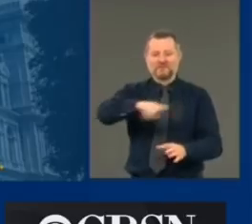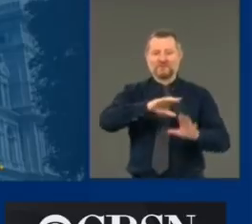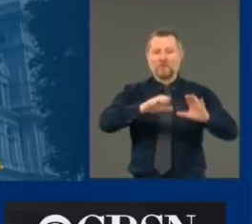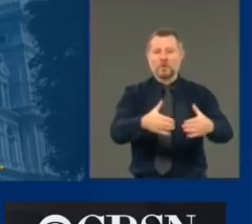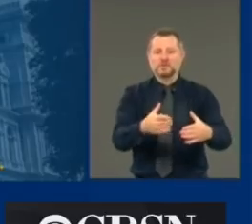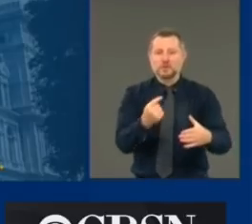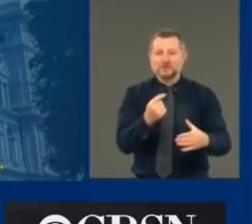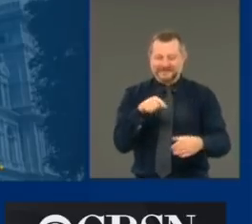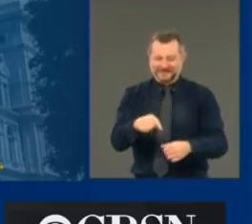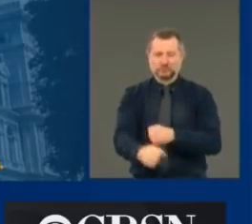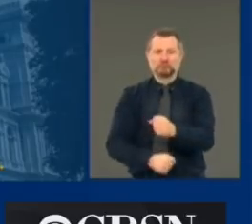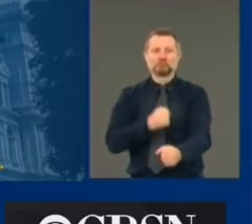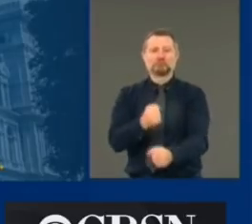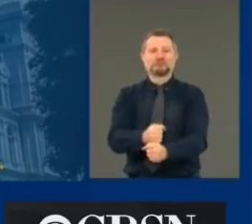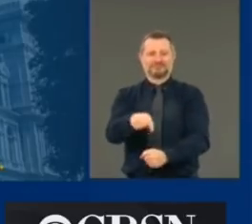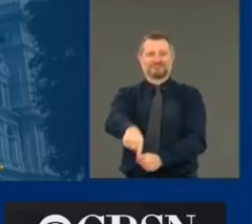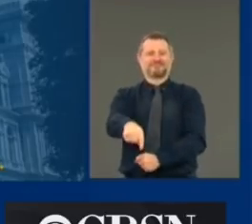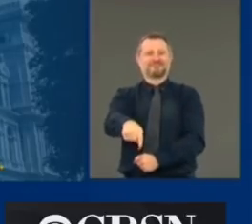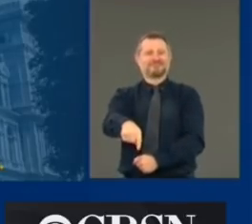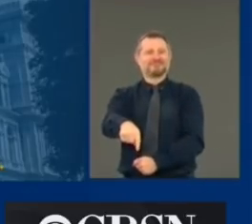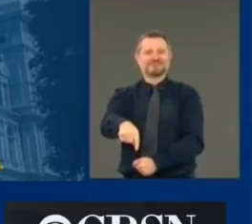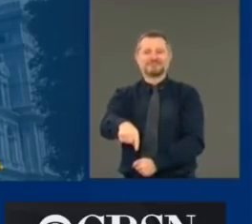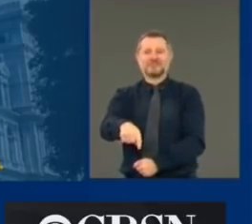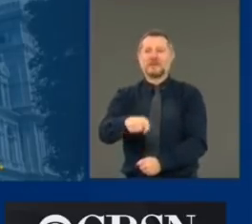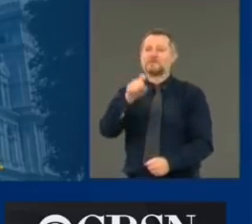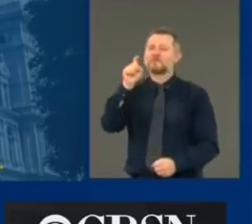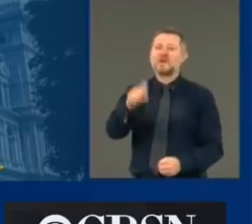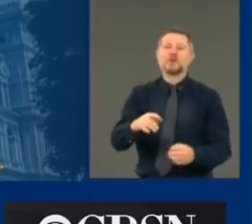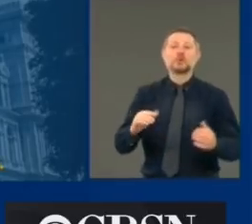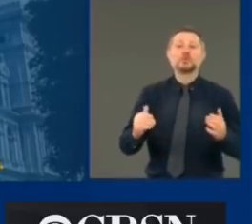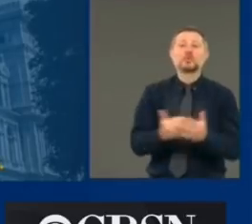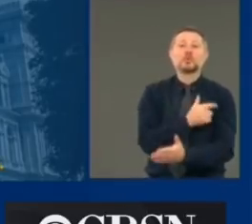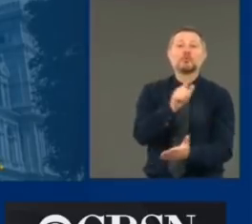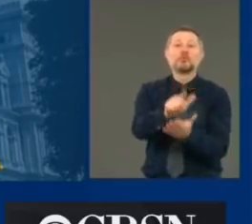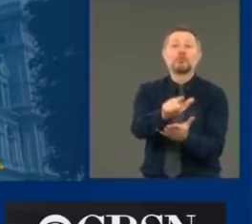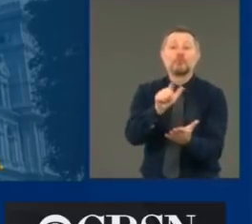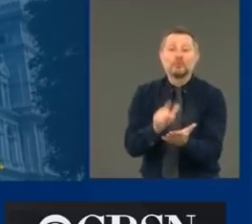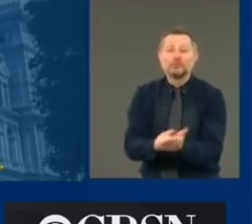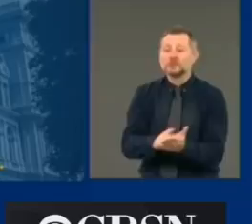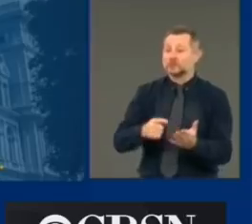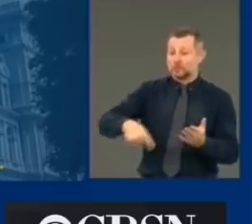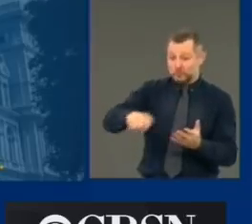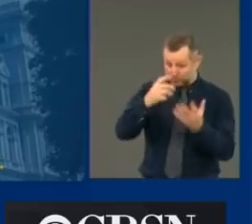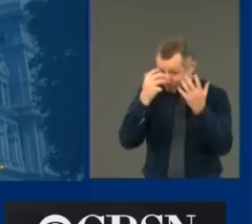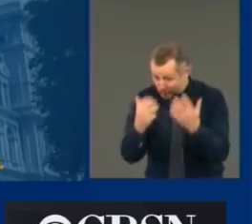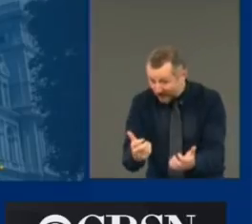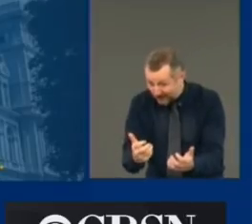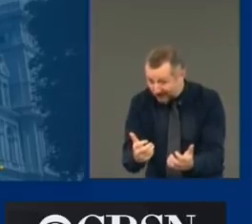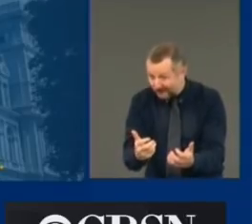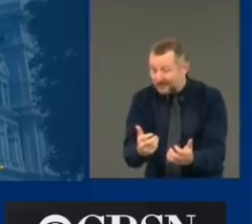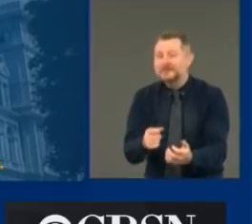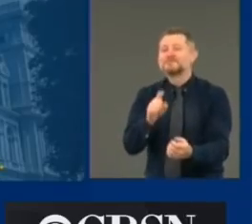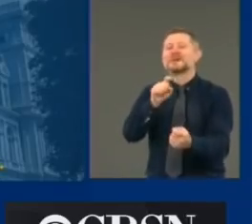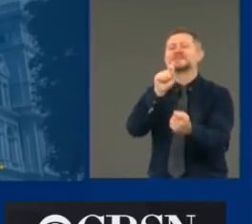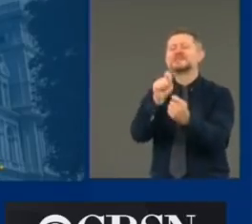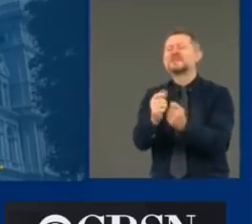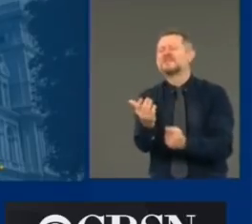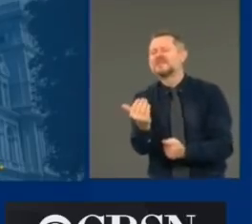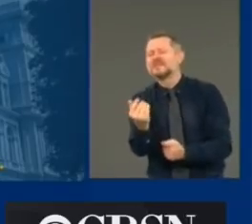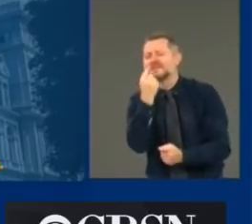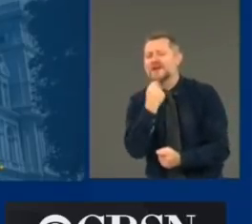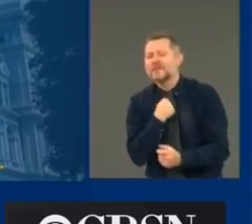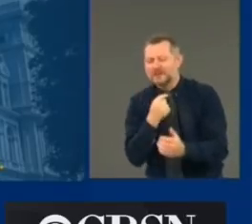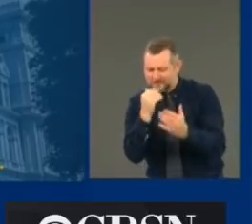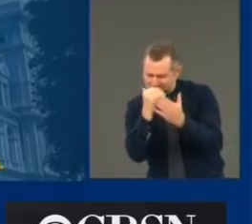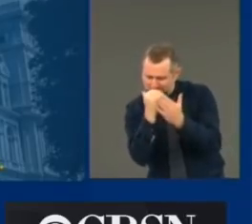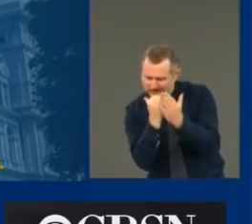2020. Come up with the reforms you actually want in specifics and